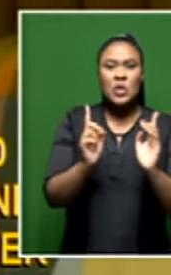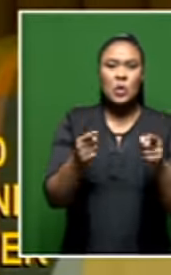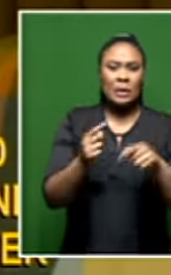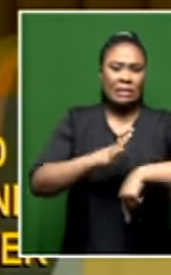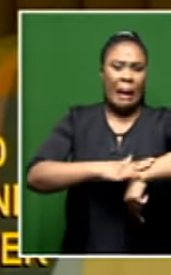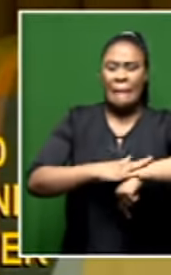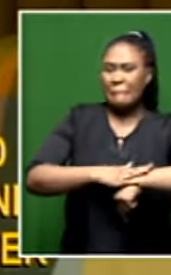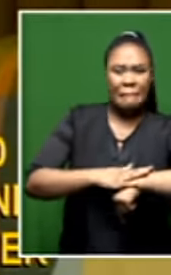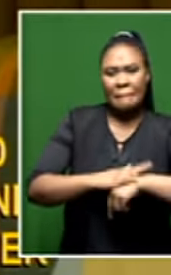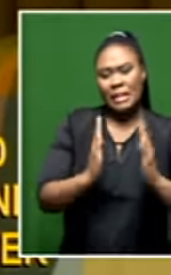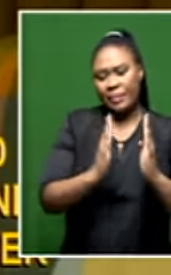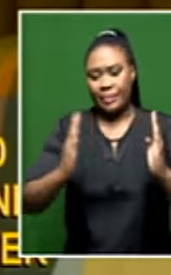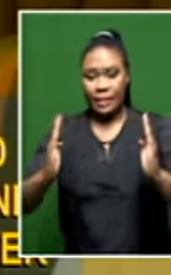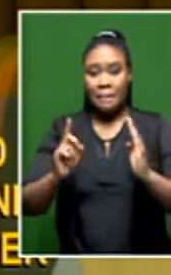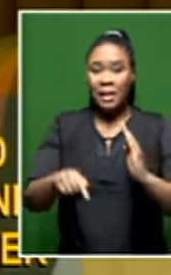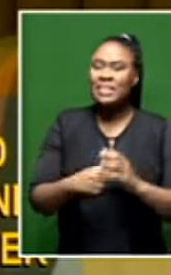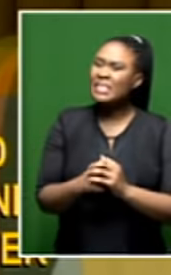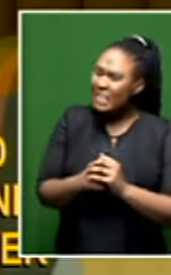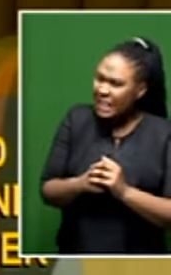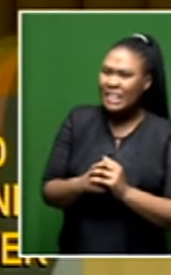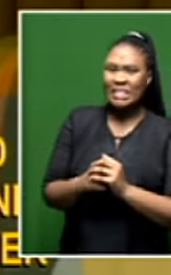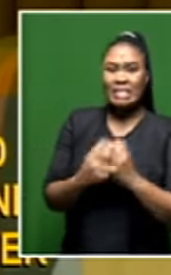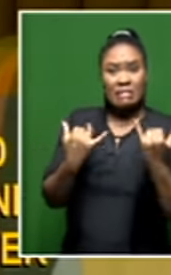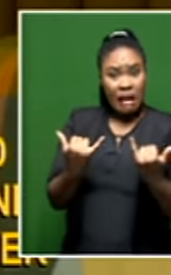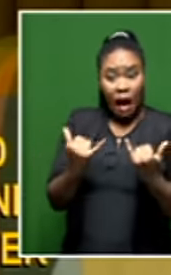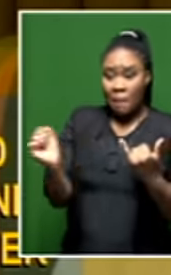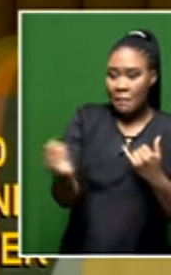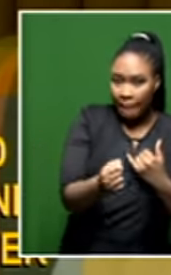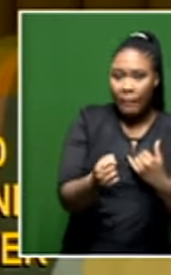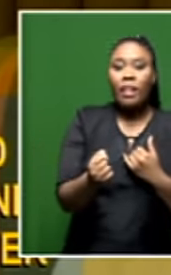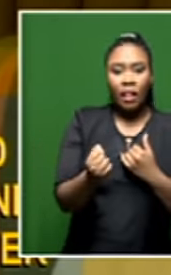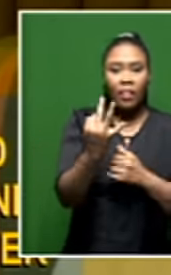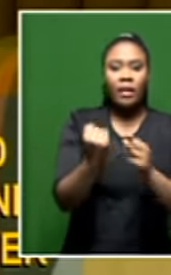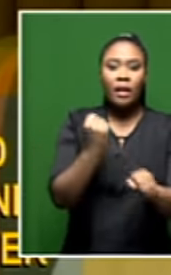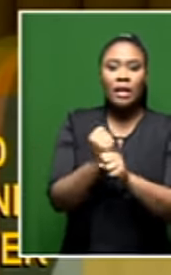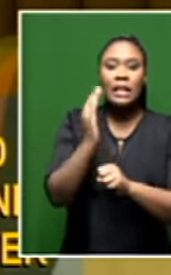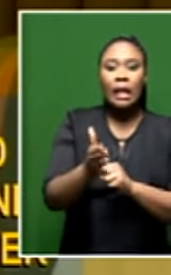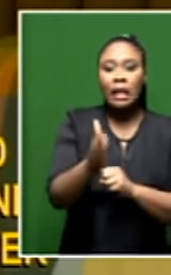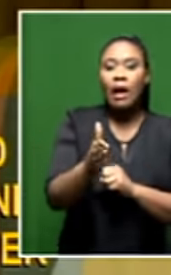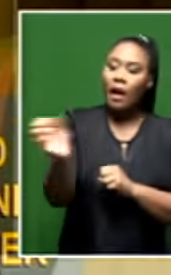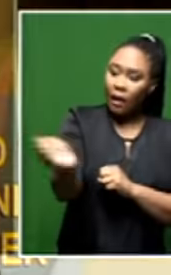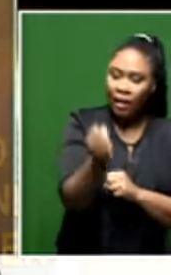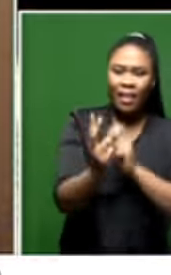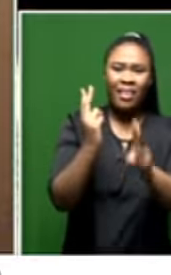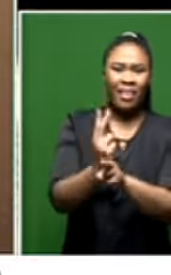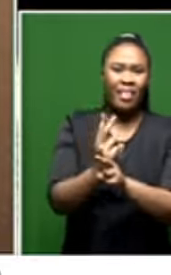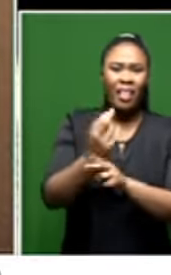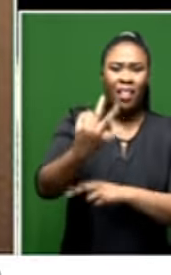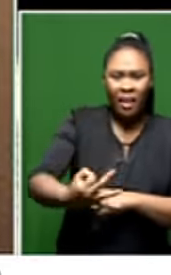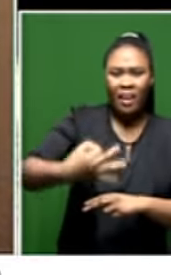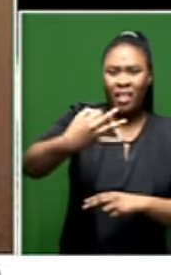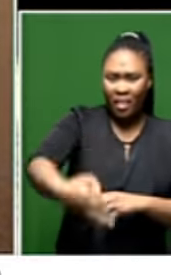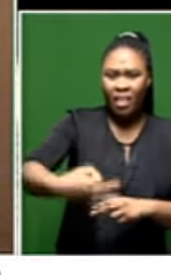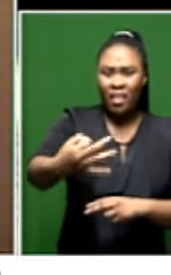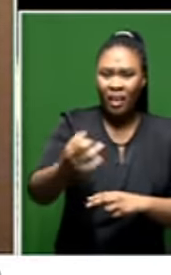again in, you know, 2 or 3 years' time, I imagine that's a very cumbersome process to have to go through. So, you know,